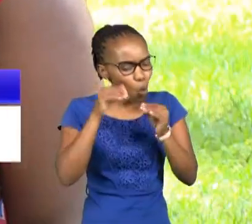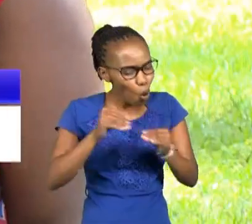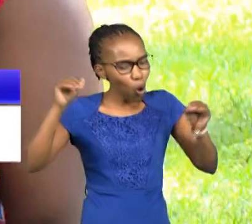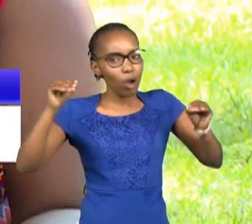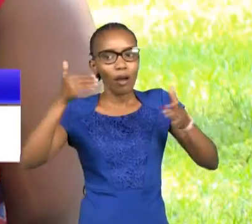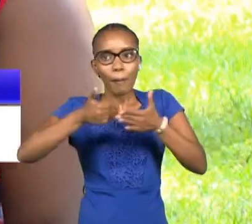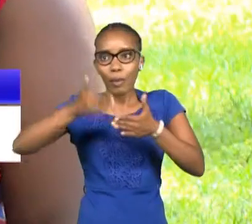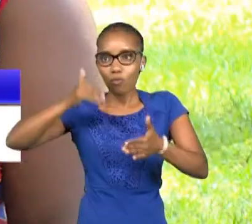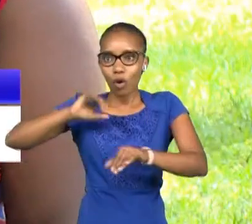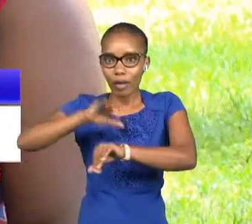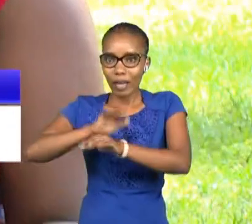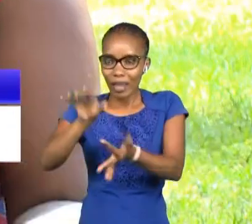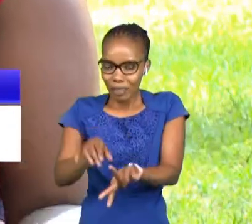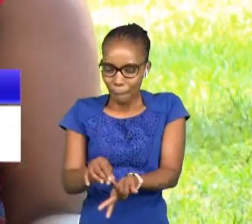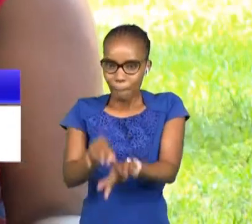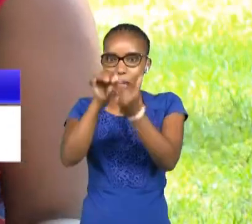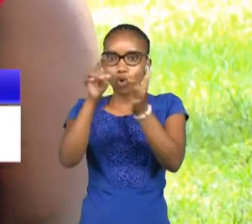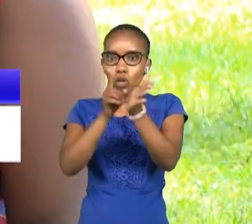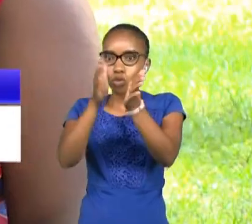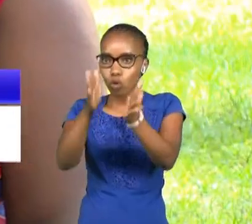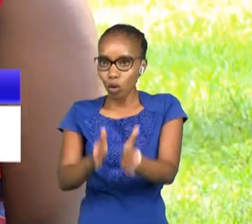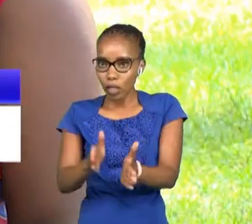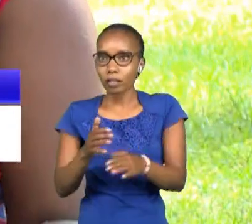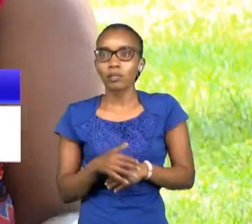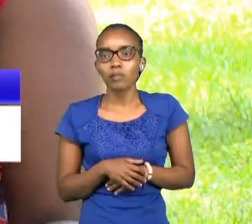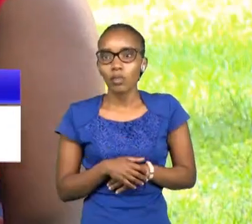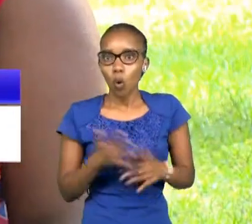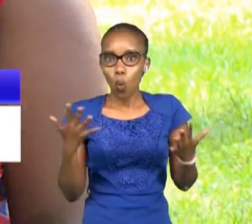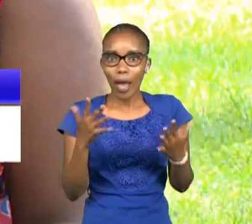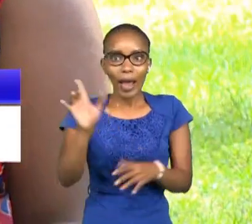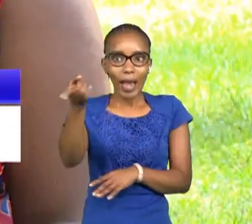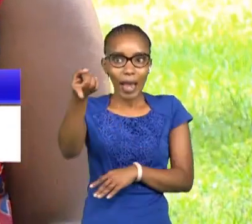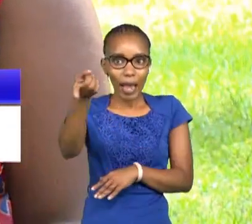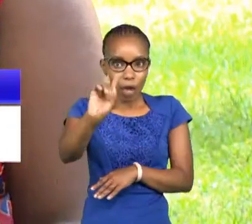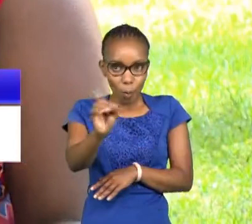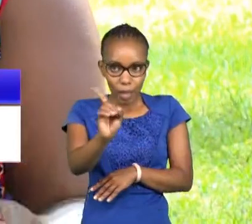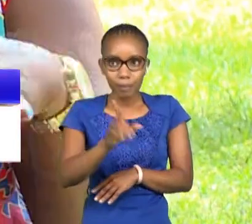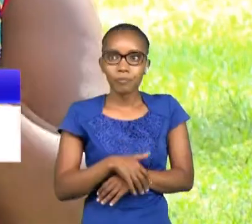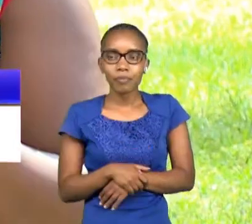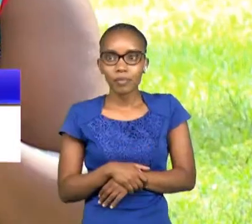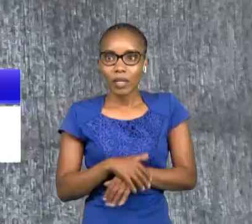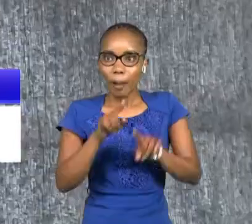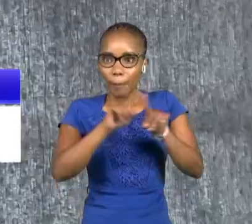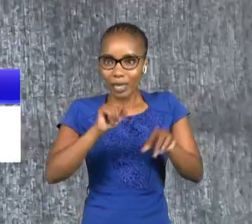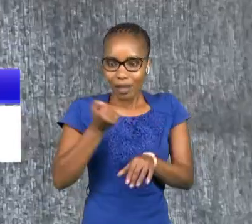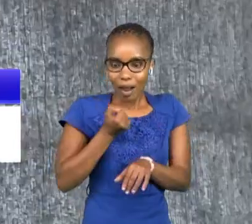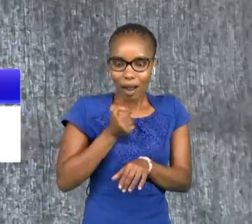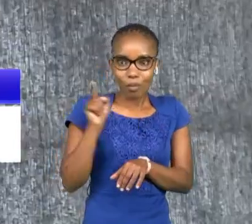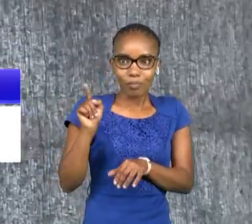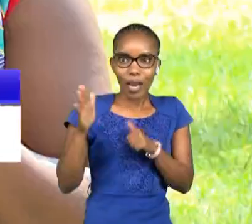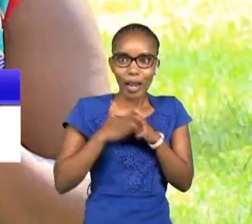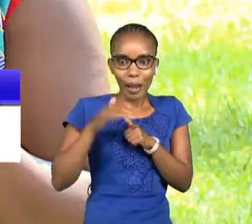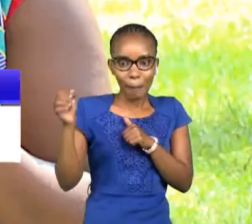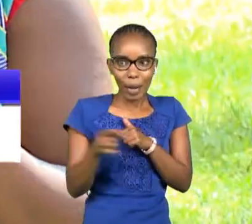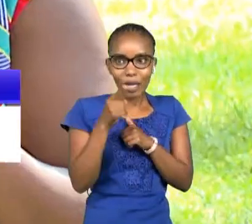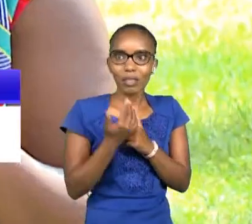did find a specialist clinic, of which we found, luckily, in Nairobi. But she was at 9 months, and on seeing the